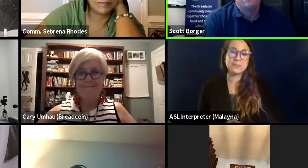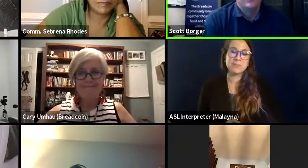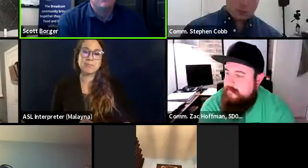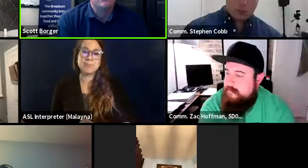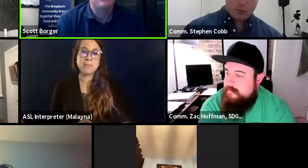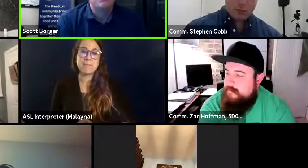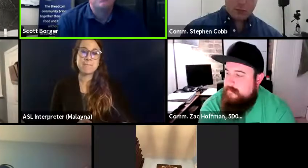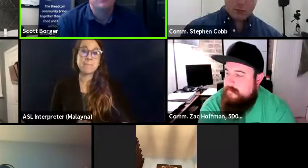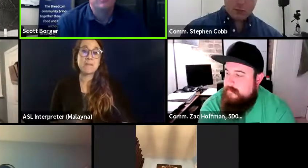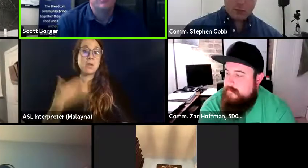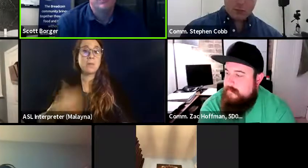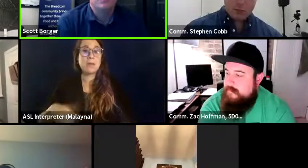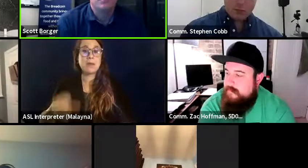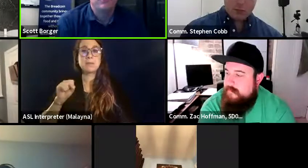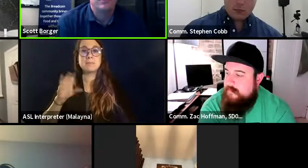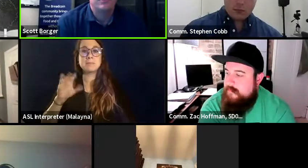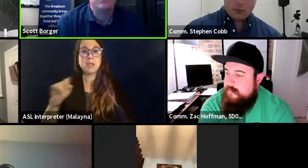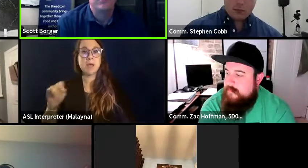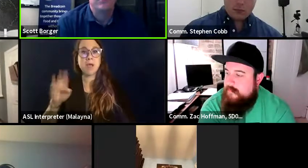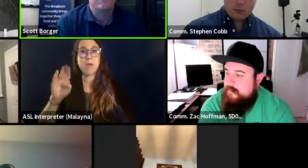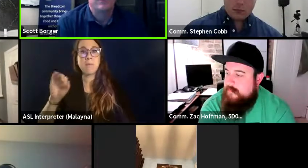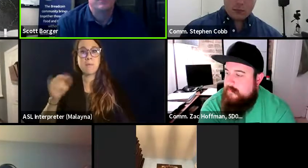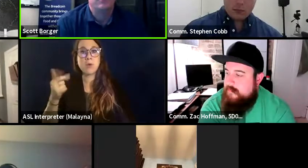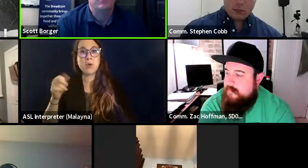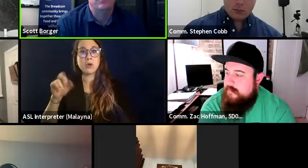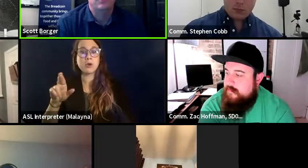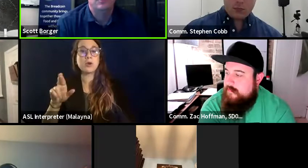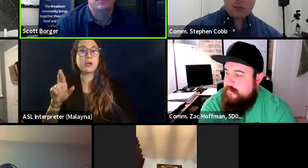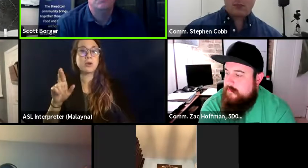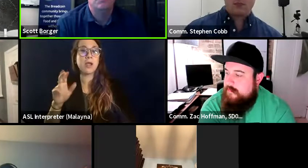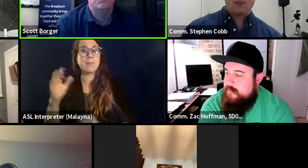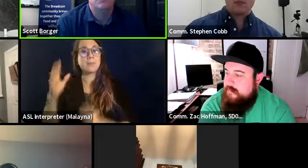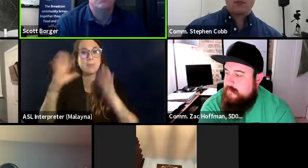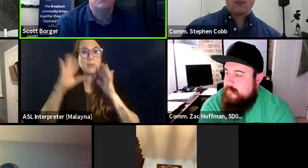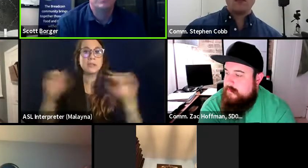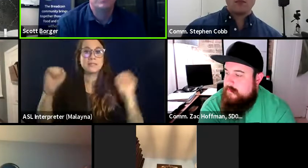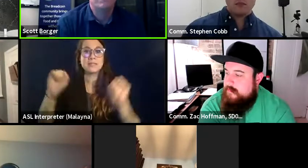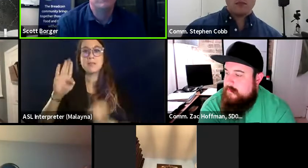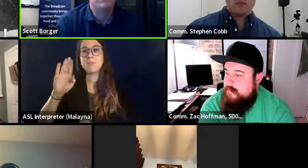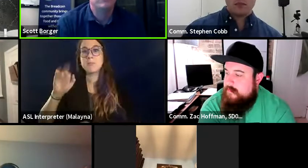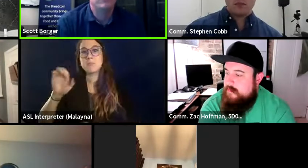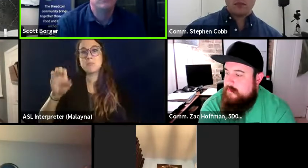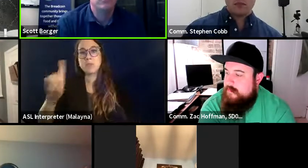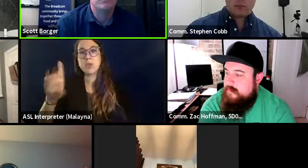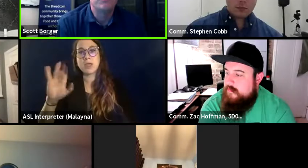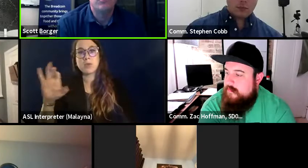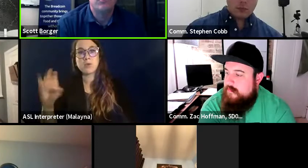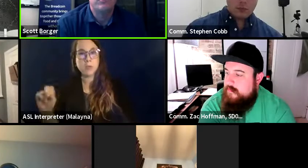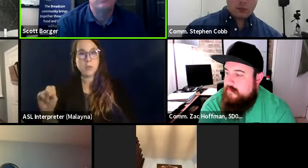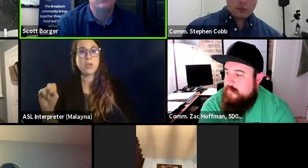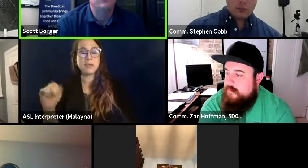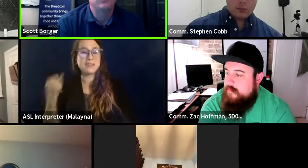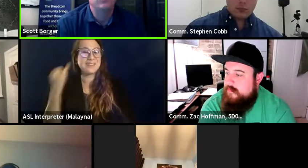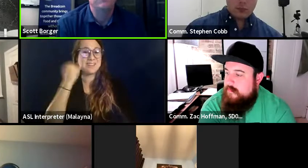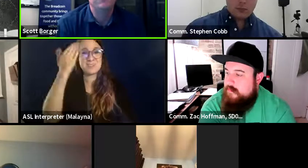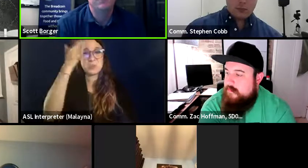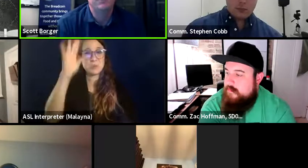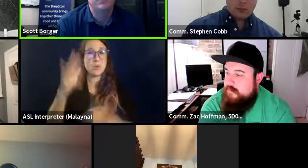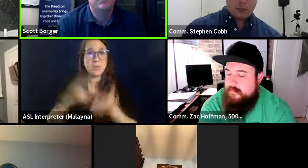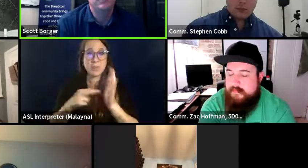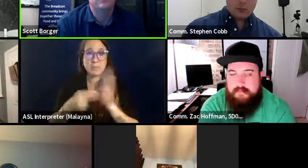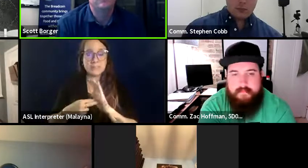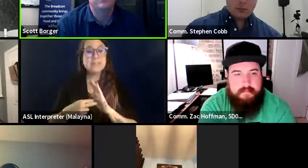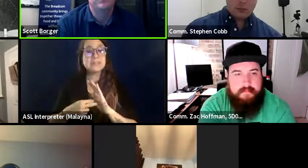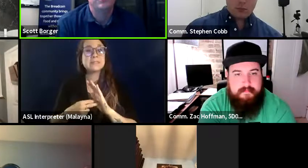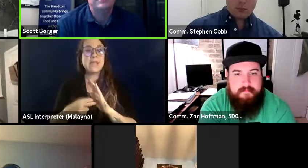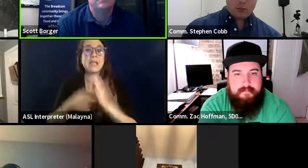So my name is Scott Borger. I'm the president of Breadcoin Foundation. For those that don't know, Breadcoin is a community food